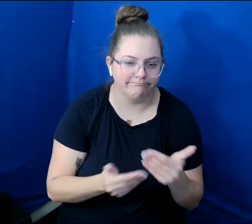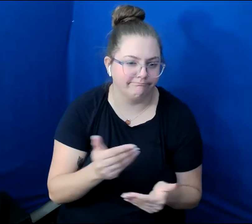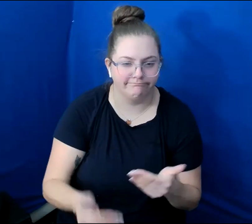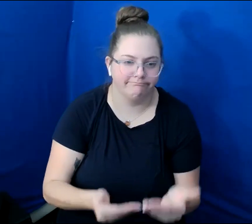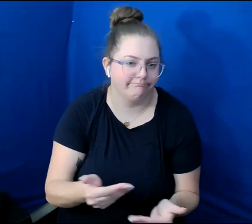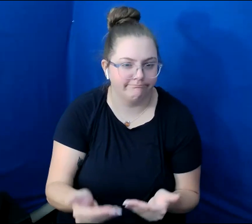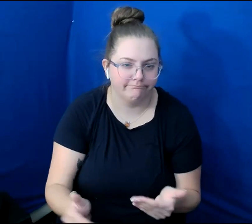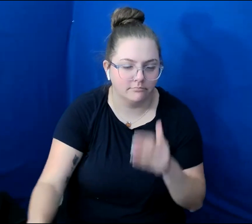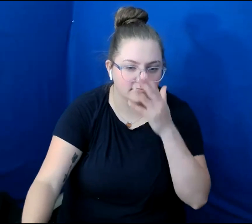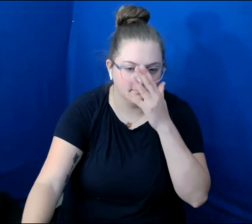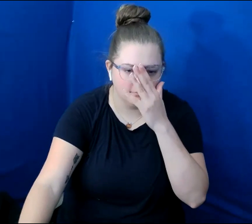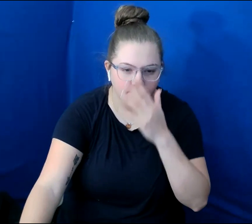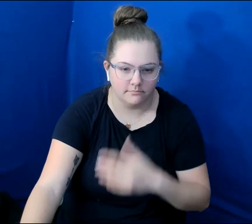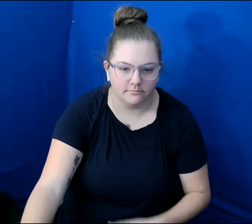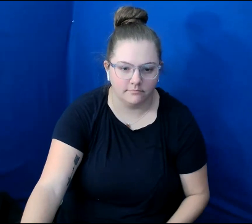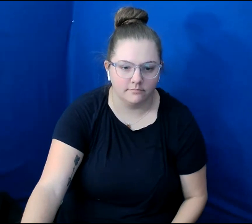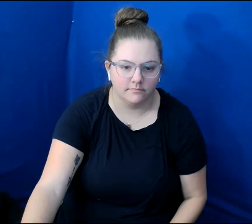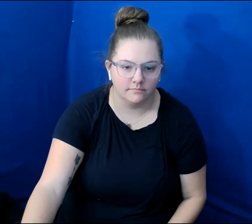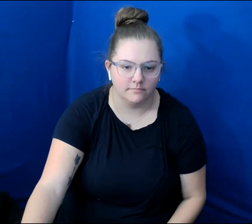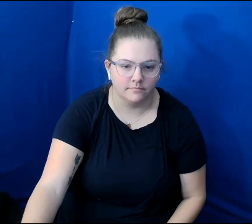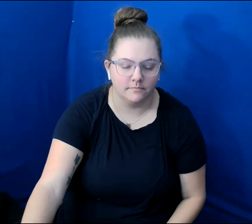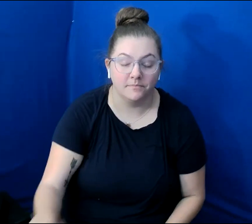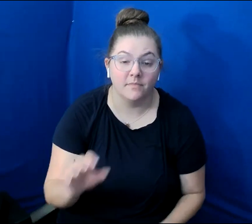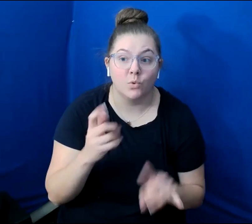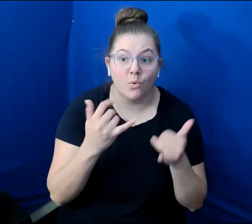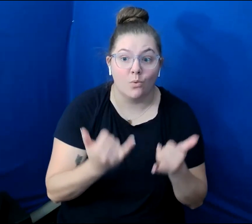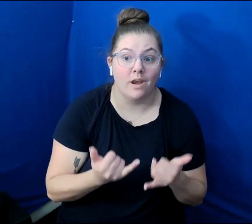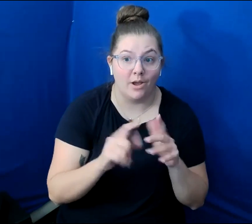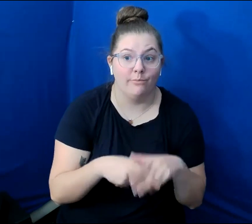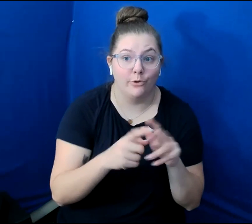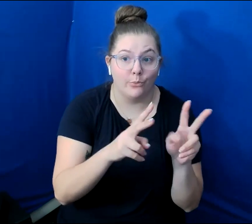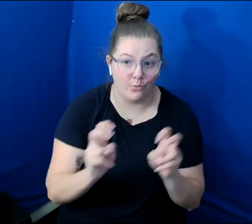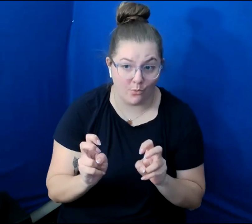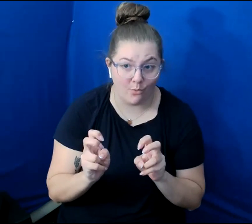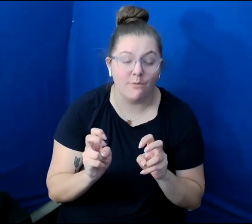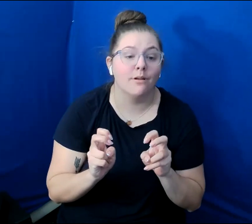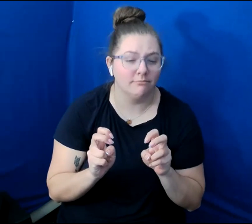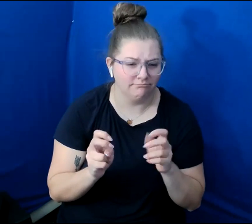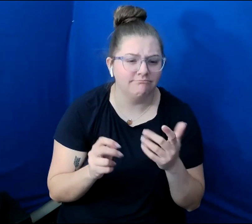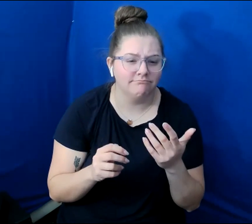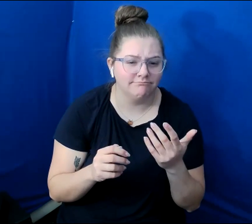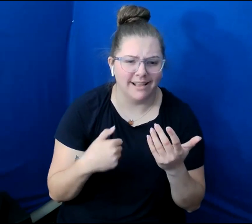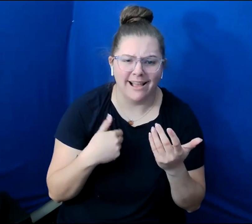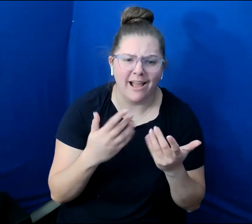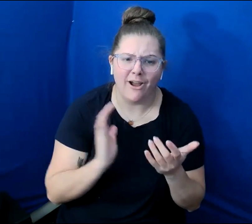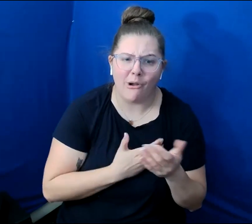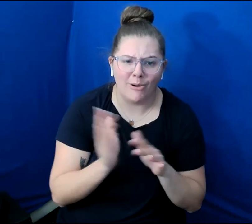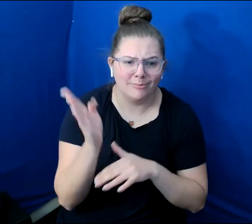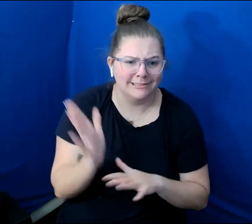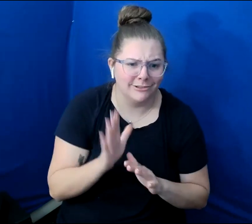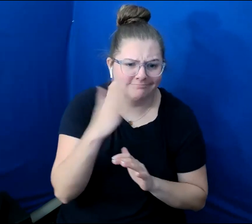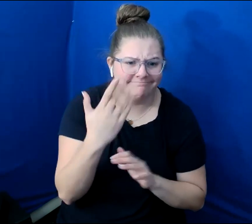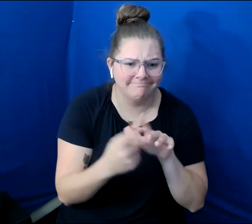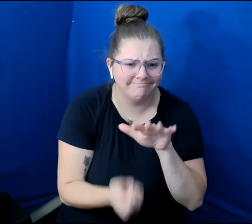Work. Yep, so we are now recording, and yeah, we lost our presenter,